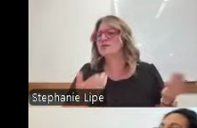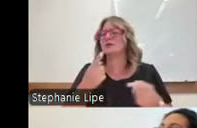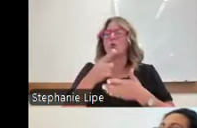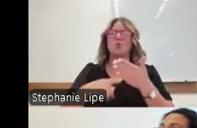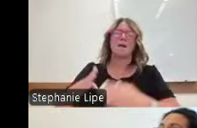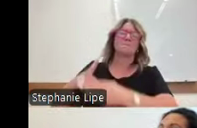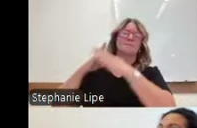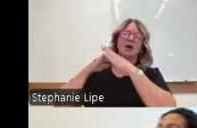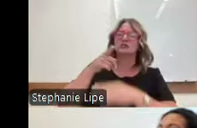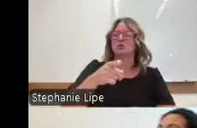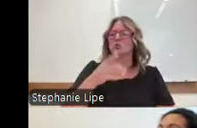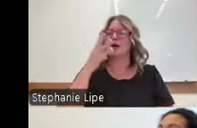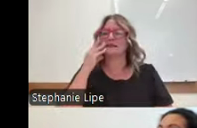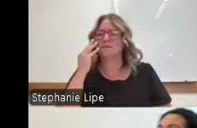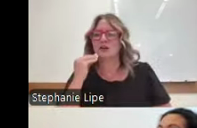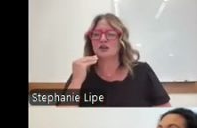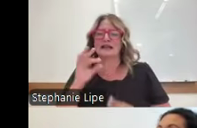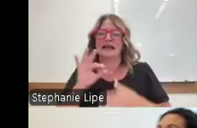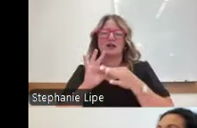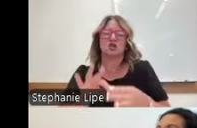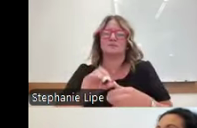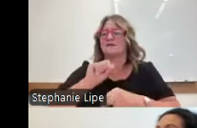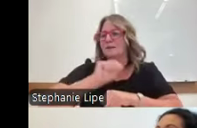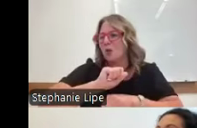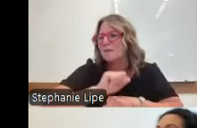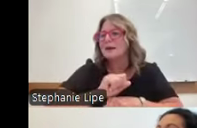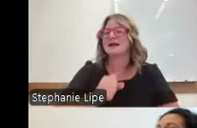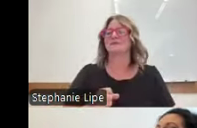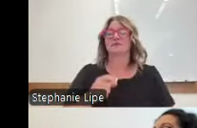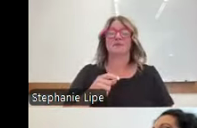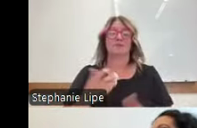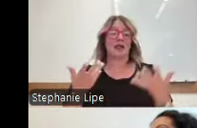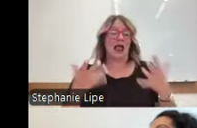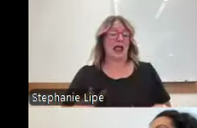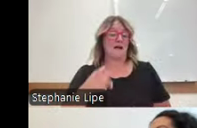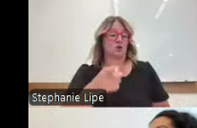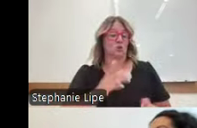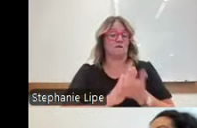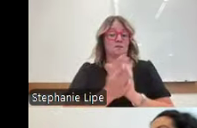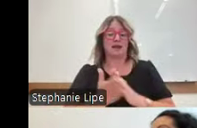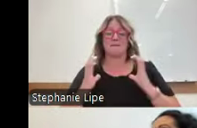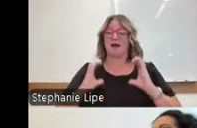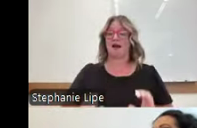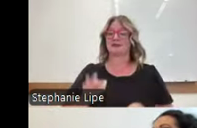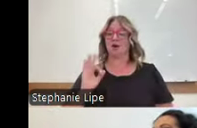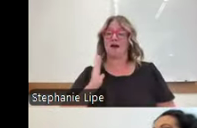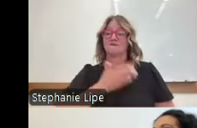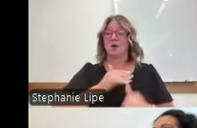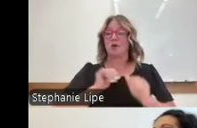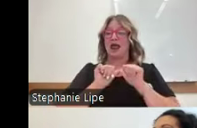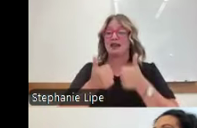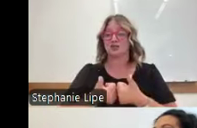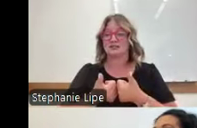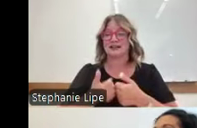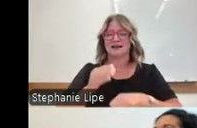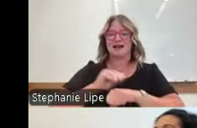learn more about who you are and what barriers you are facing and what you've experienced in terms of employment. After you become